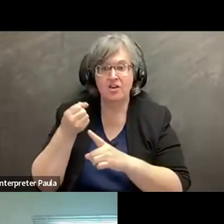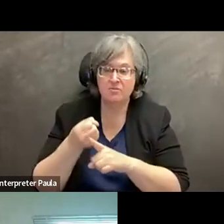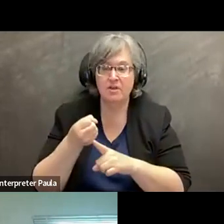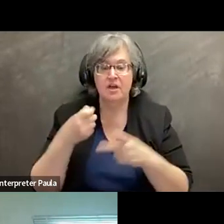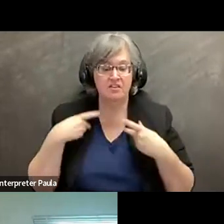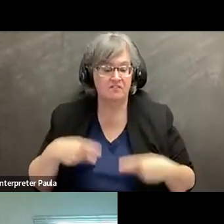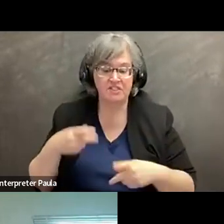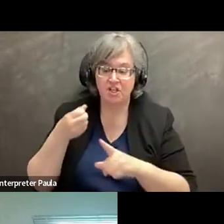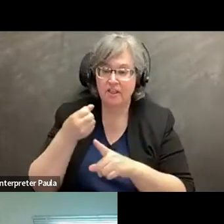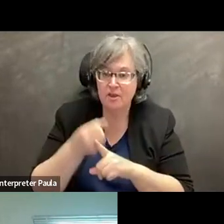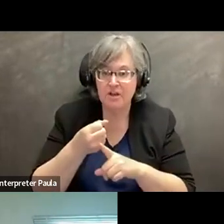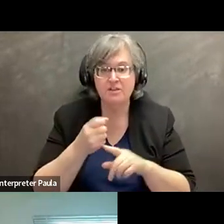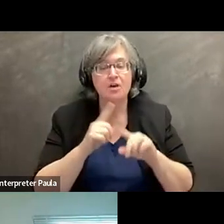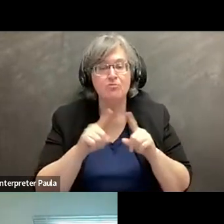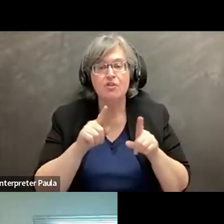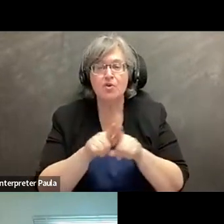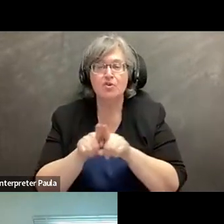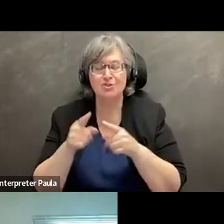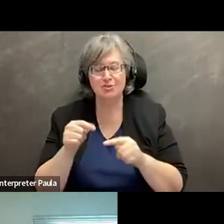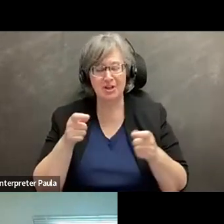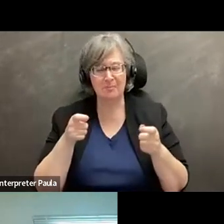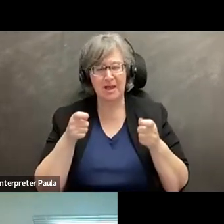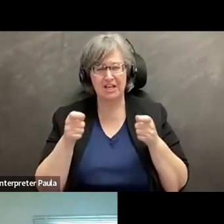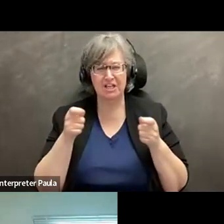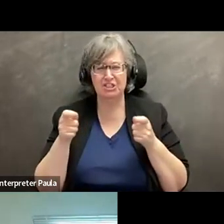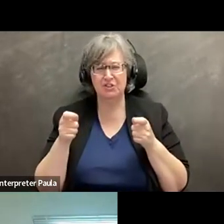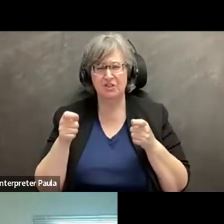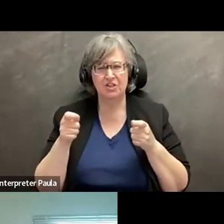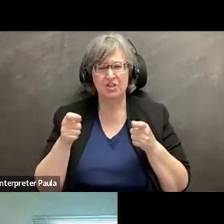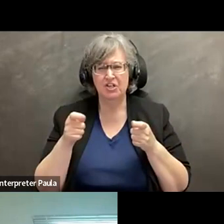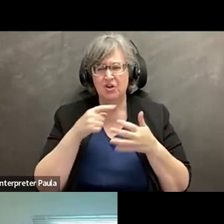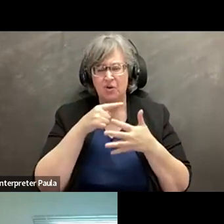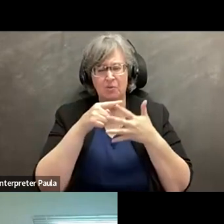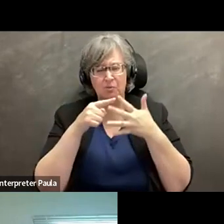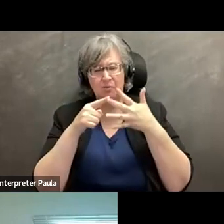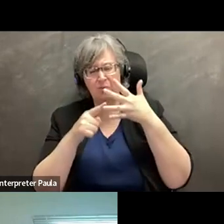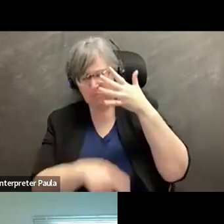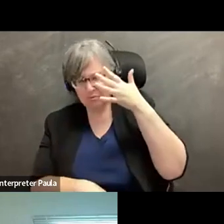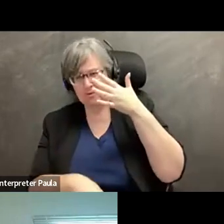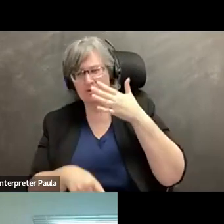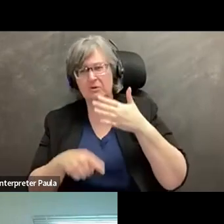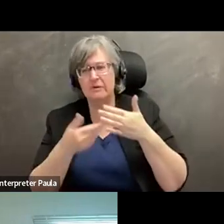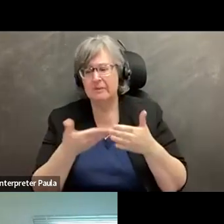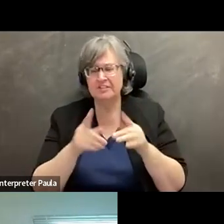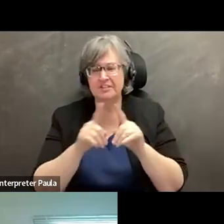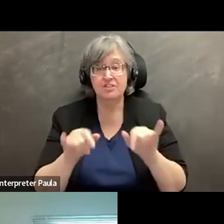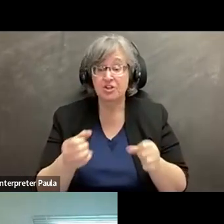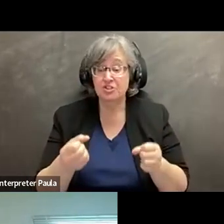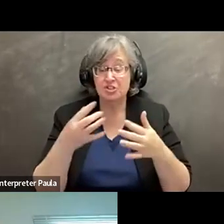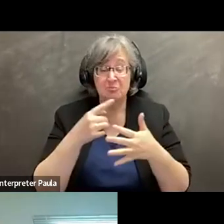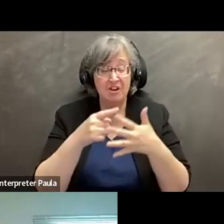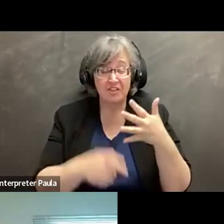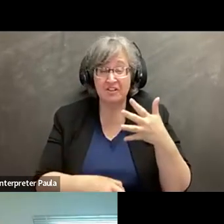health impact, but they're also trying to manage all of these different factors at the same time. And too many of these factors